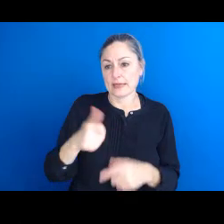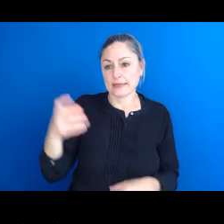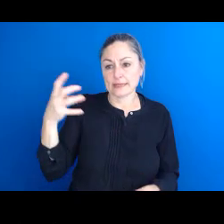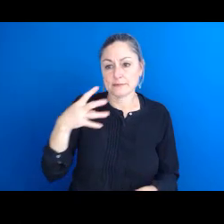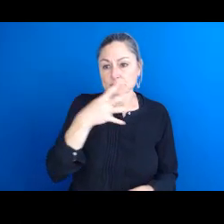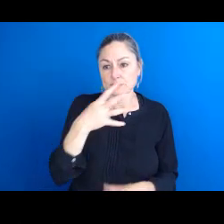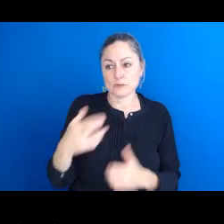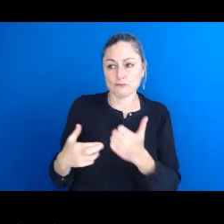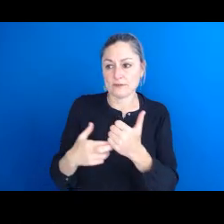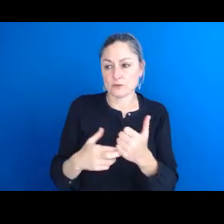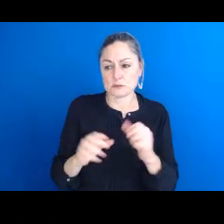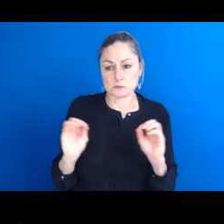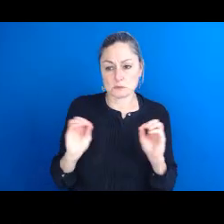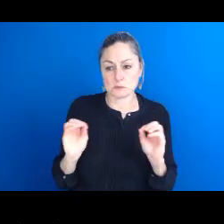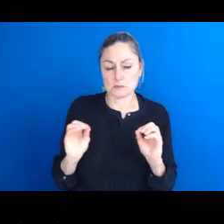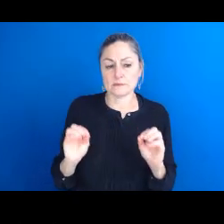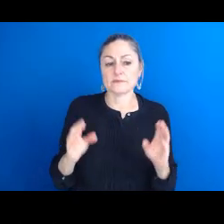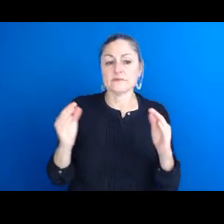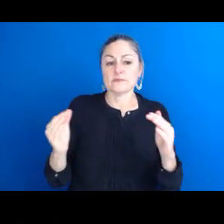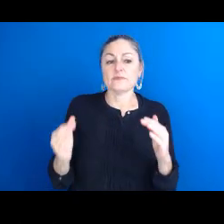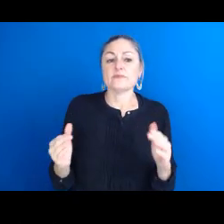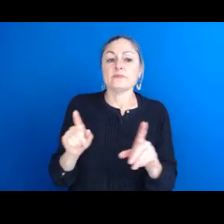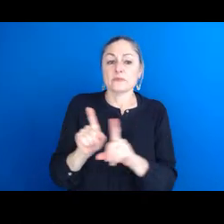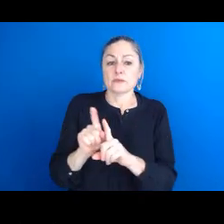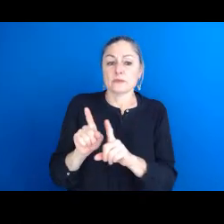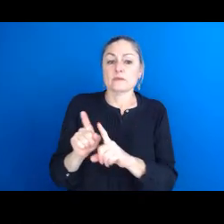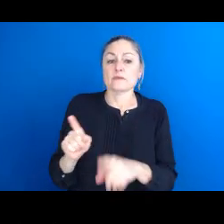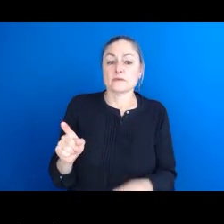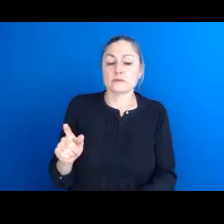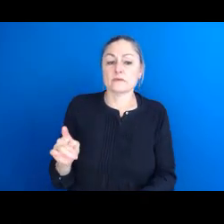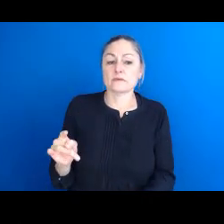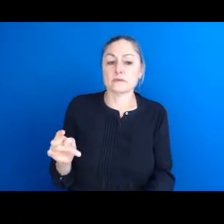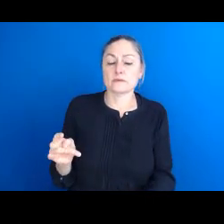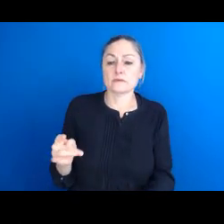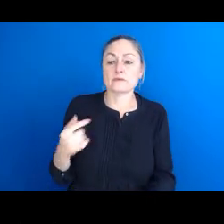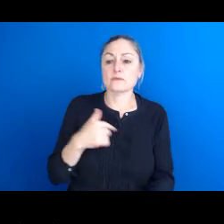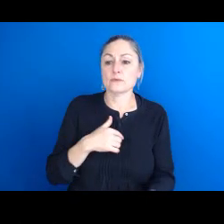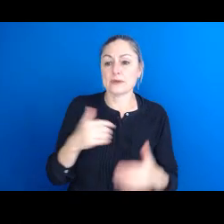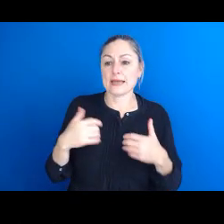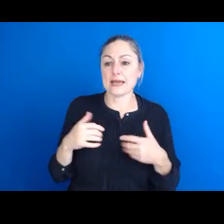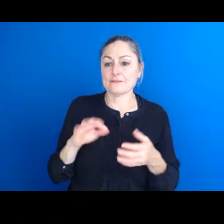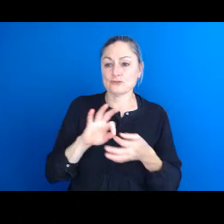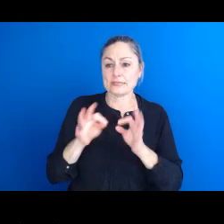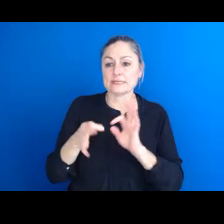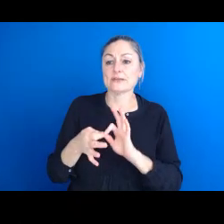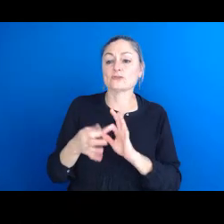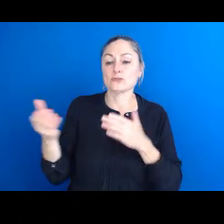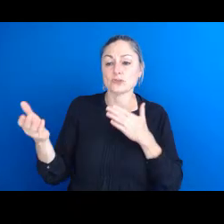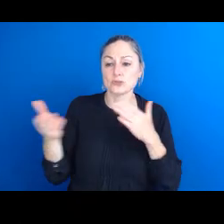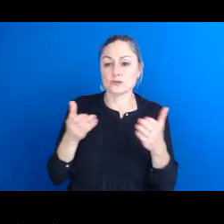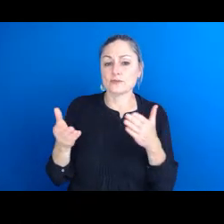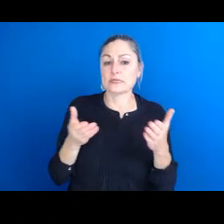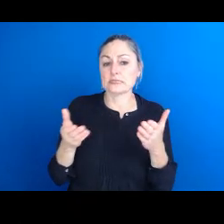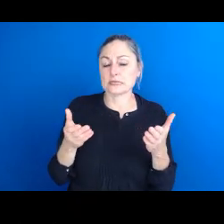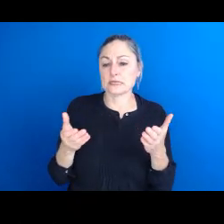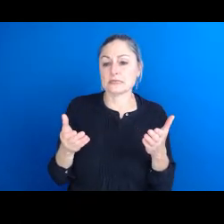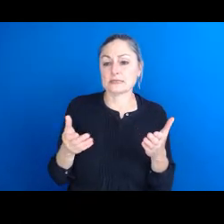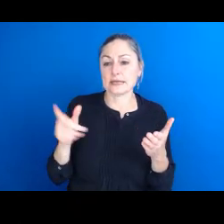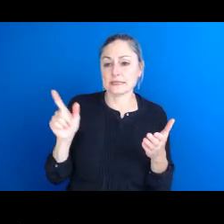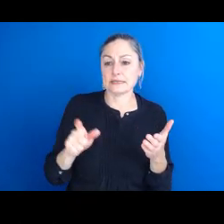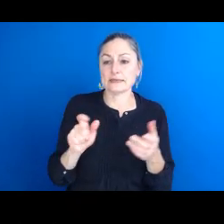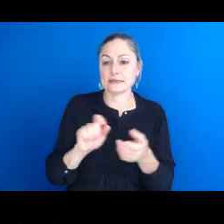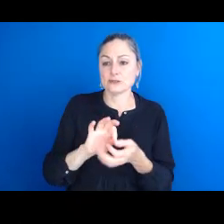enforcement. We also do have translation services for folks that would need